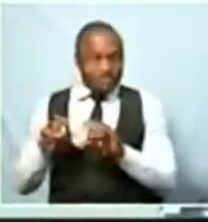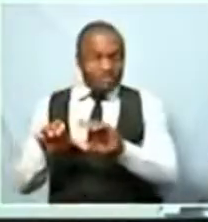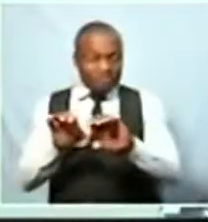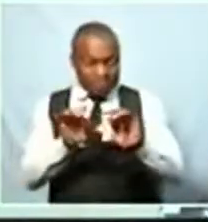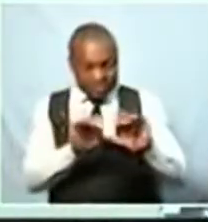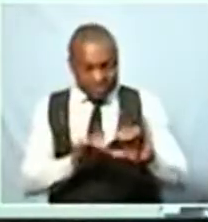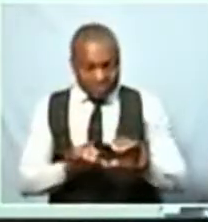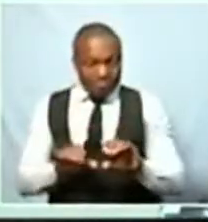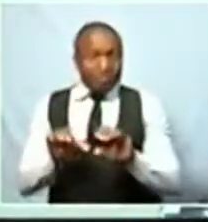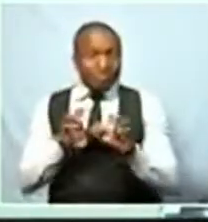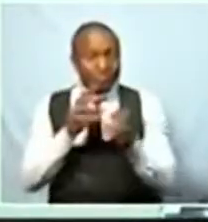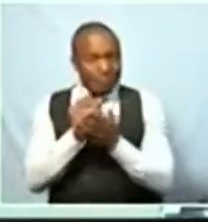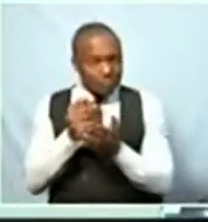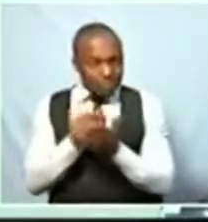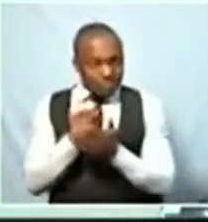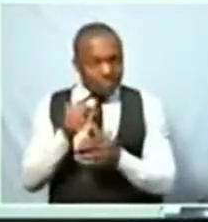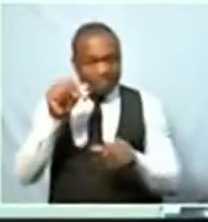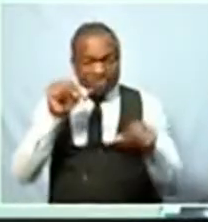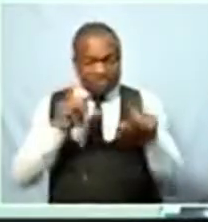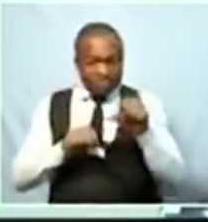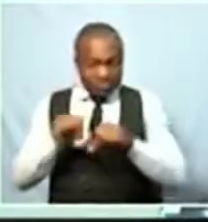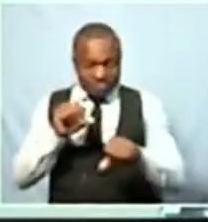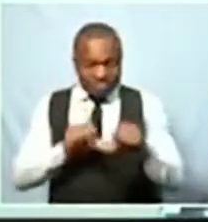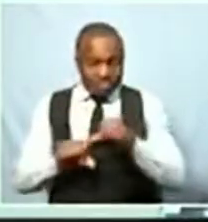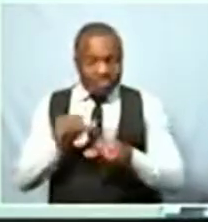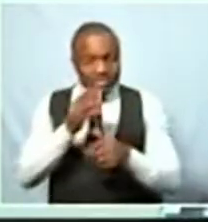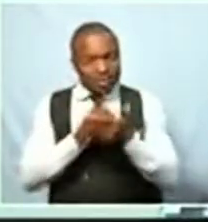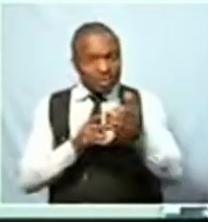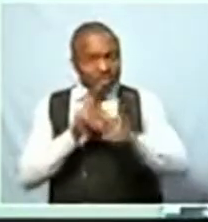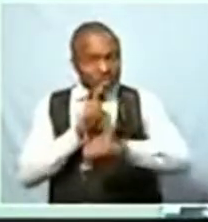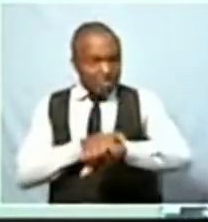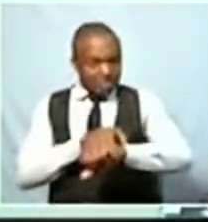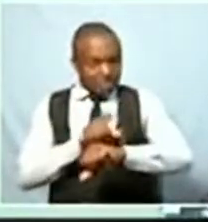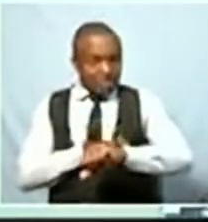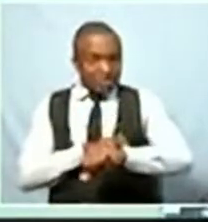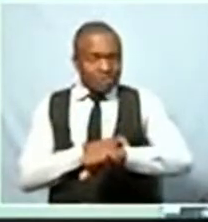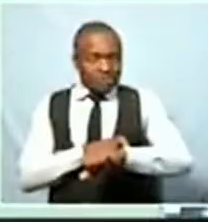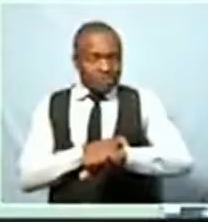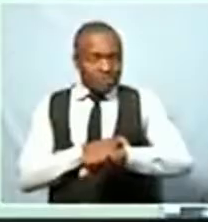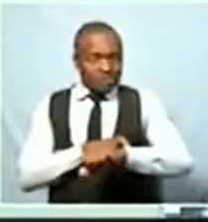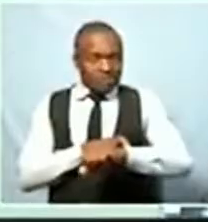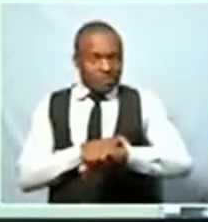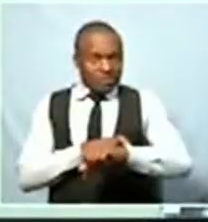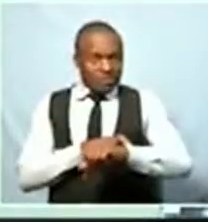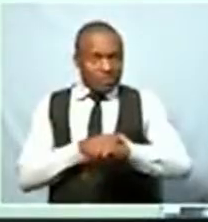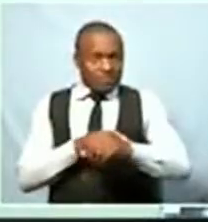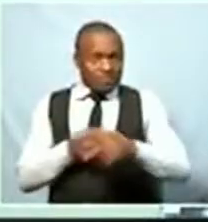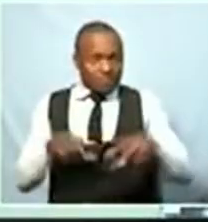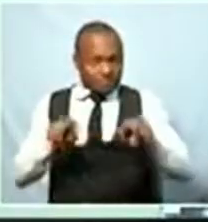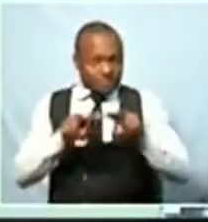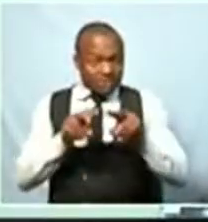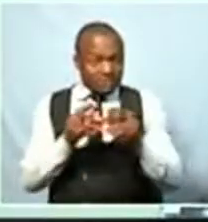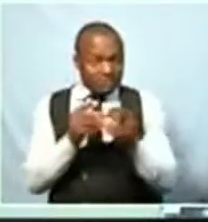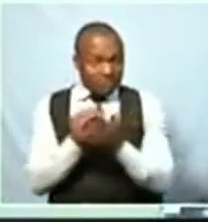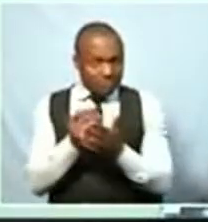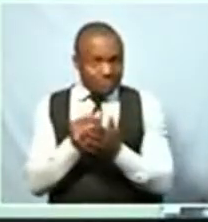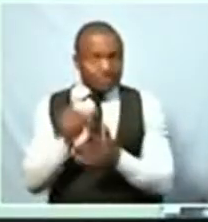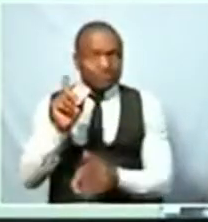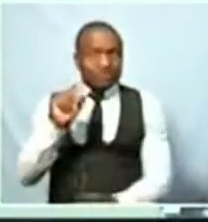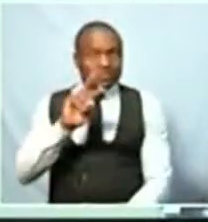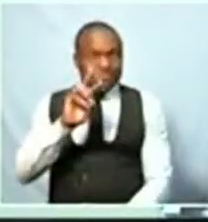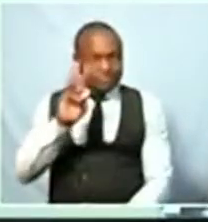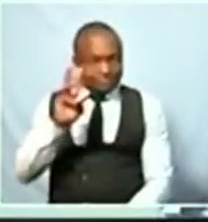financial, compliance, and performance audits, which are sometimes called value for money audits. In